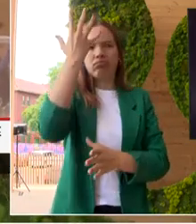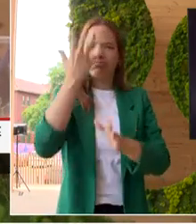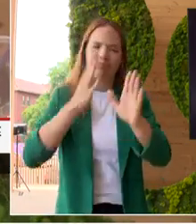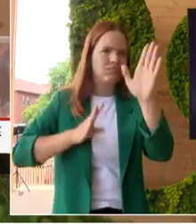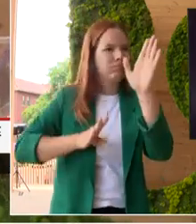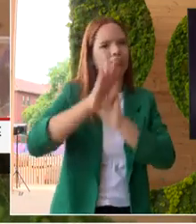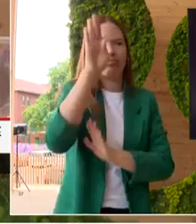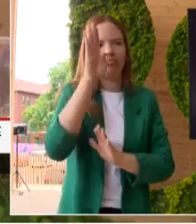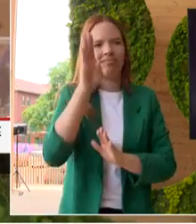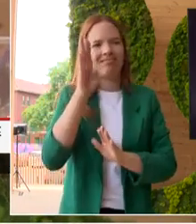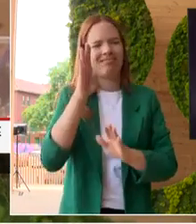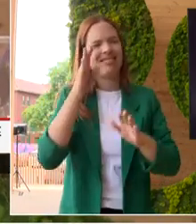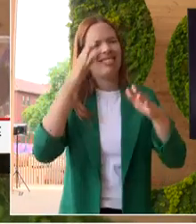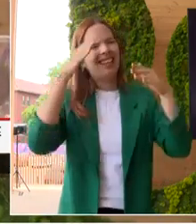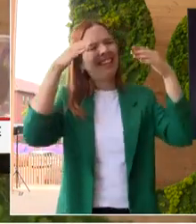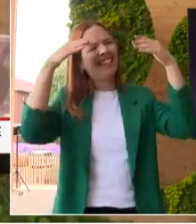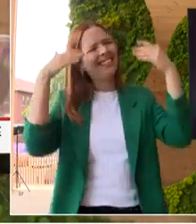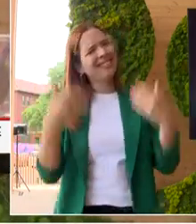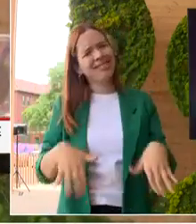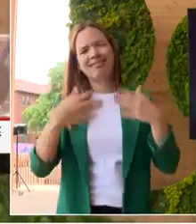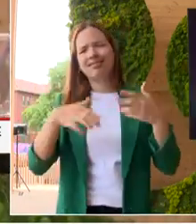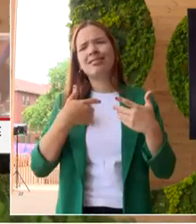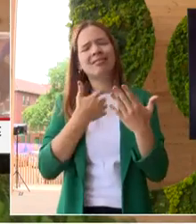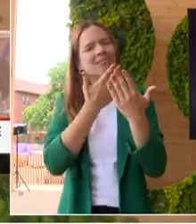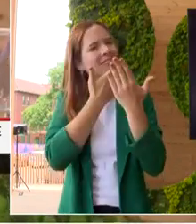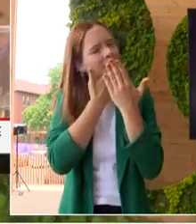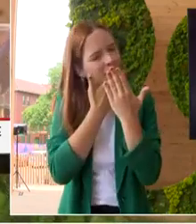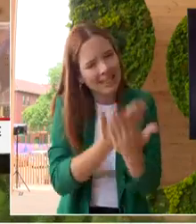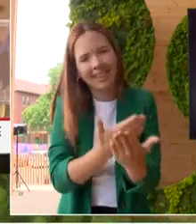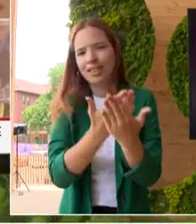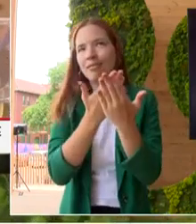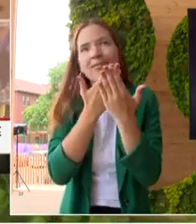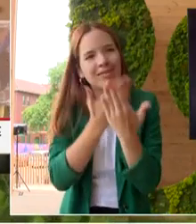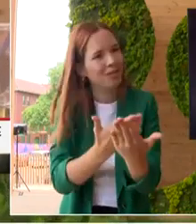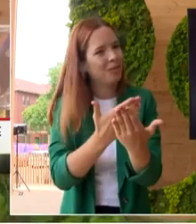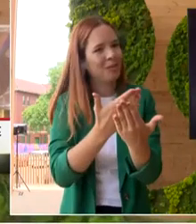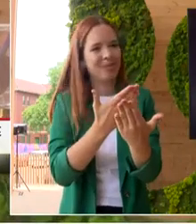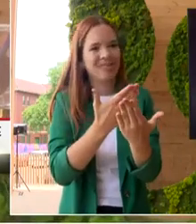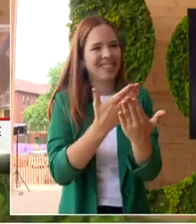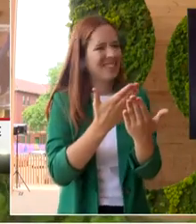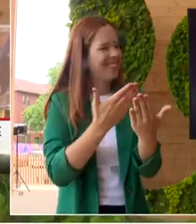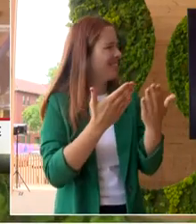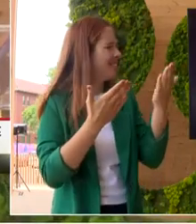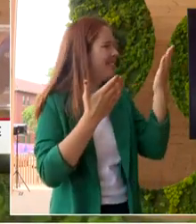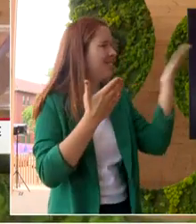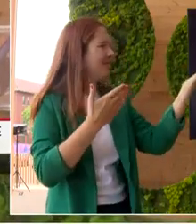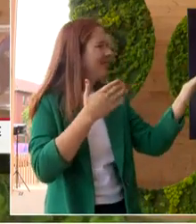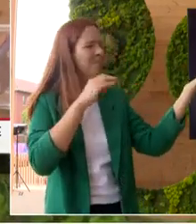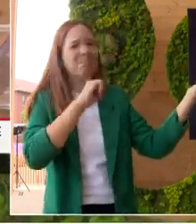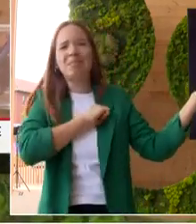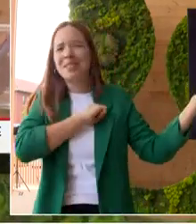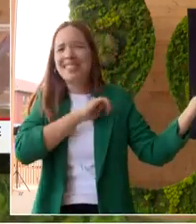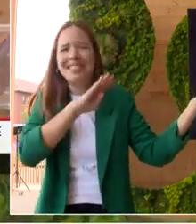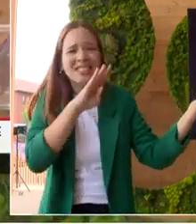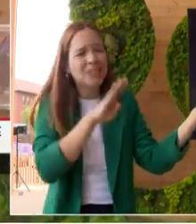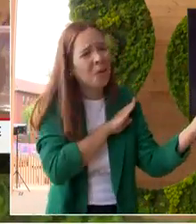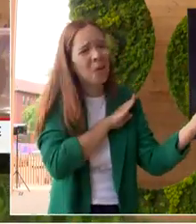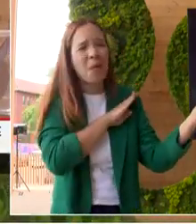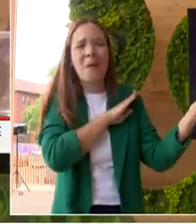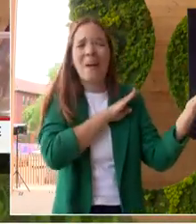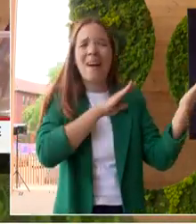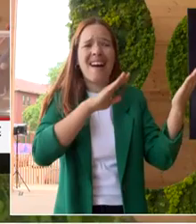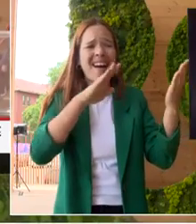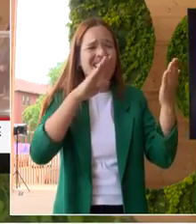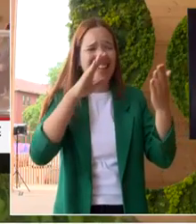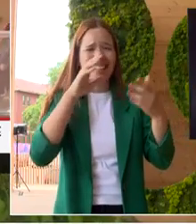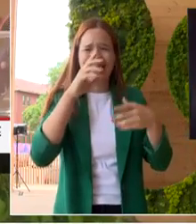leader, Mayor Marion. Mayor, you hear me? I'm going backwards. They all begin with